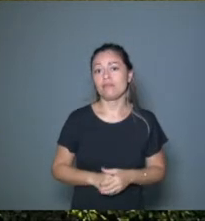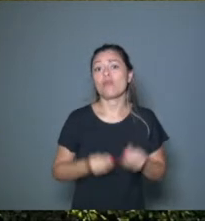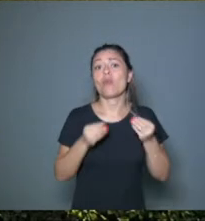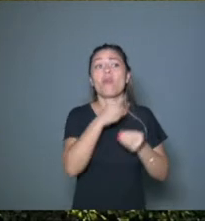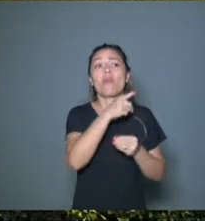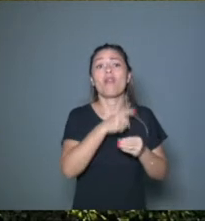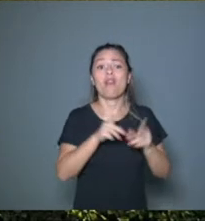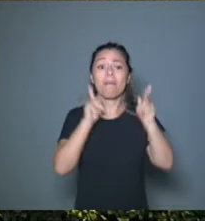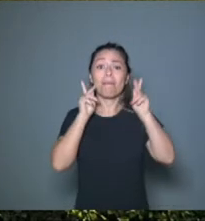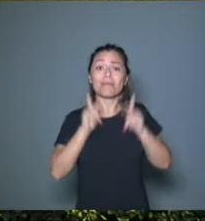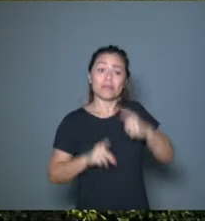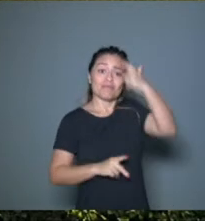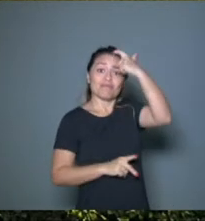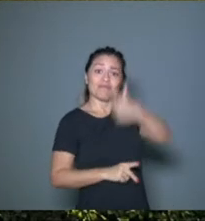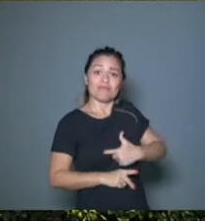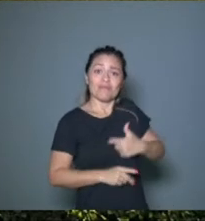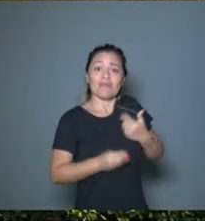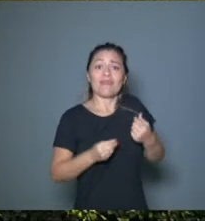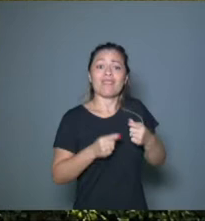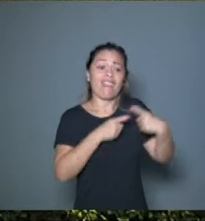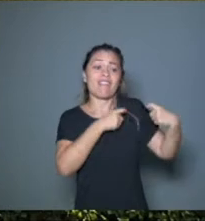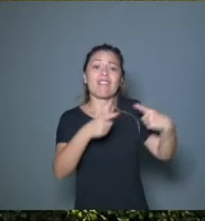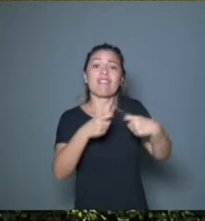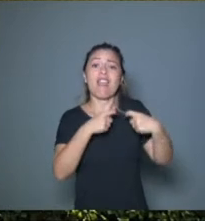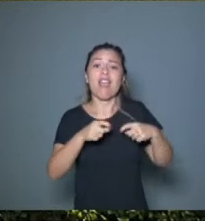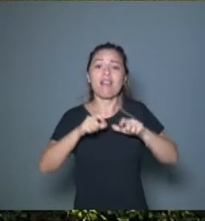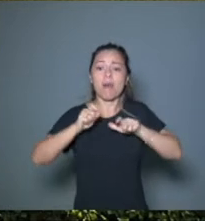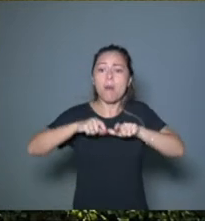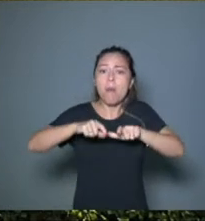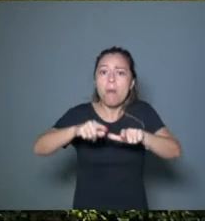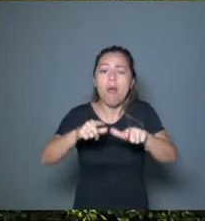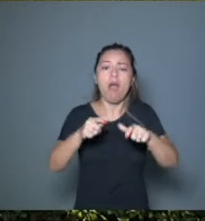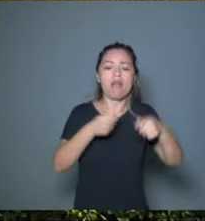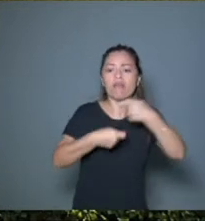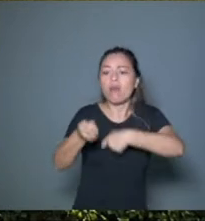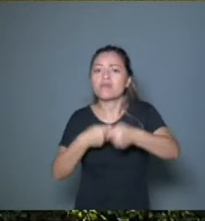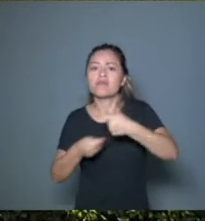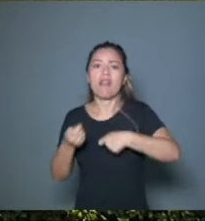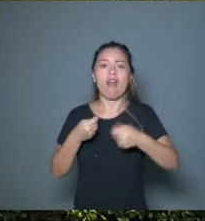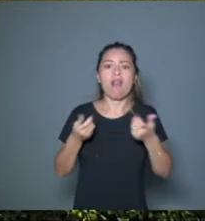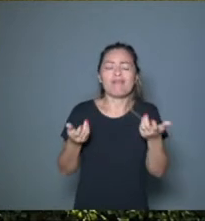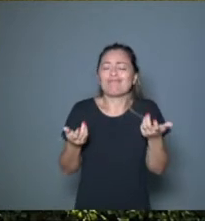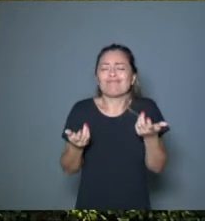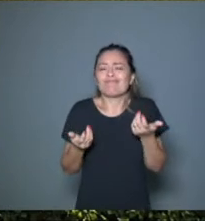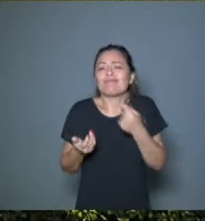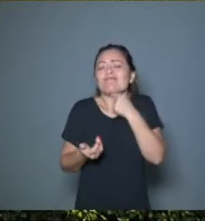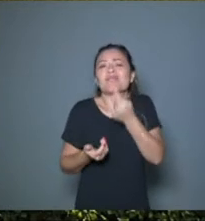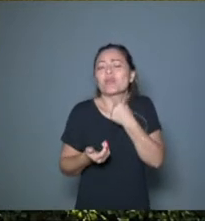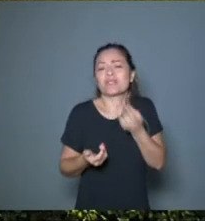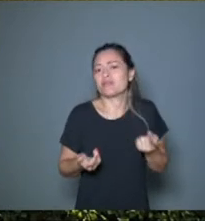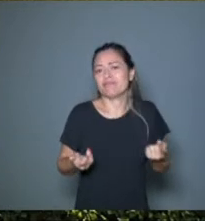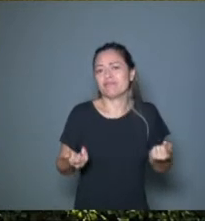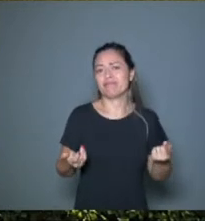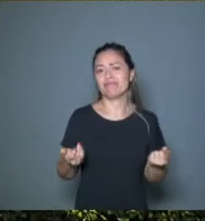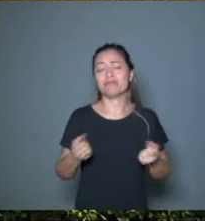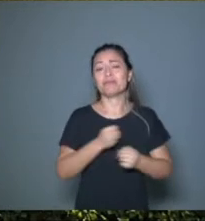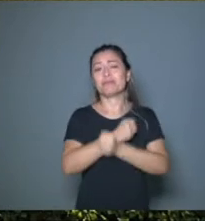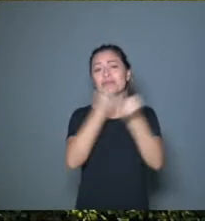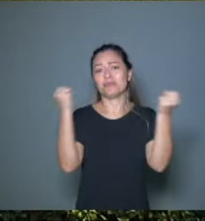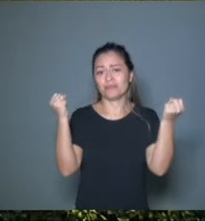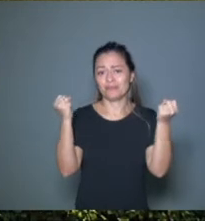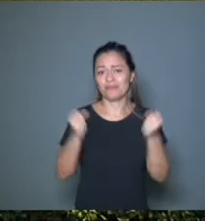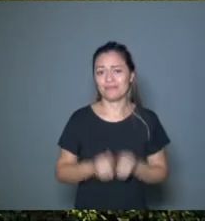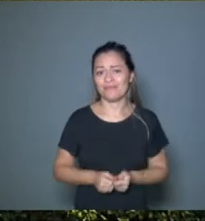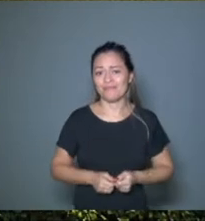And they should start planting in April. So we don't know if Ukrainians will be able to plant corn